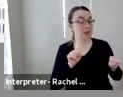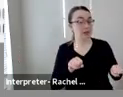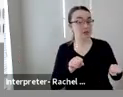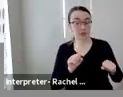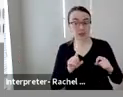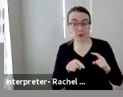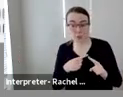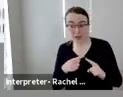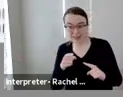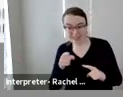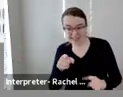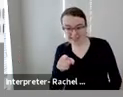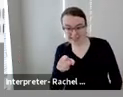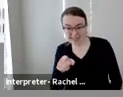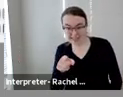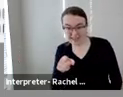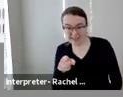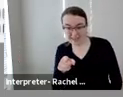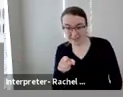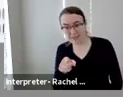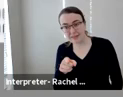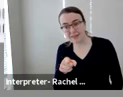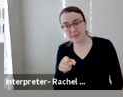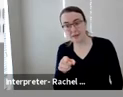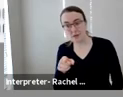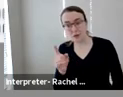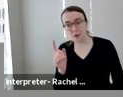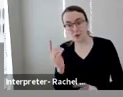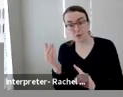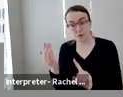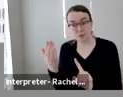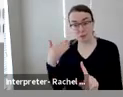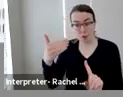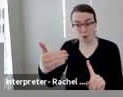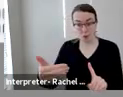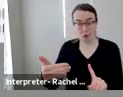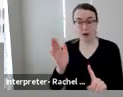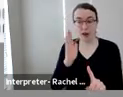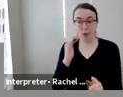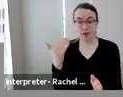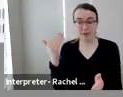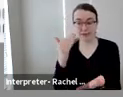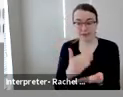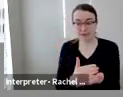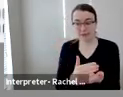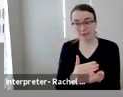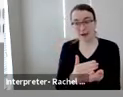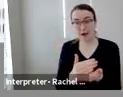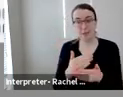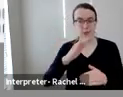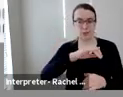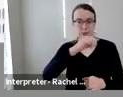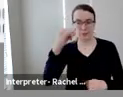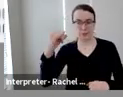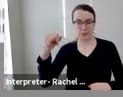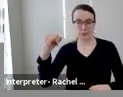one here comes forward and it's going to stop at this one,